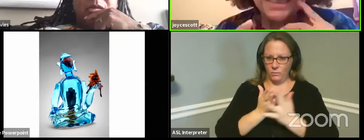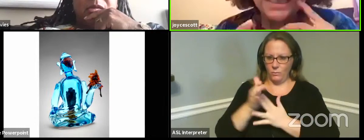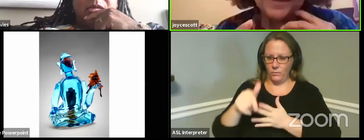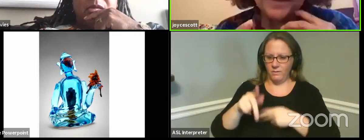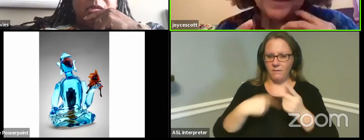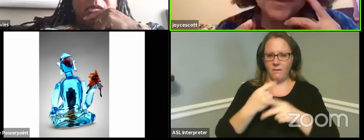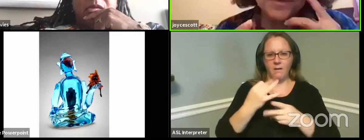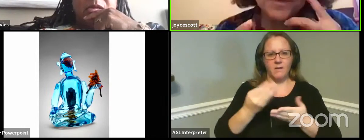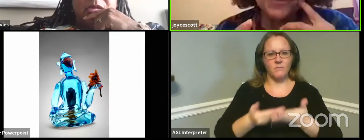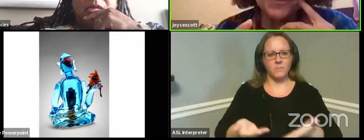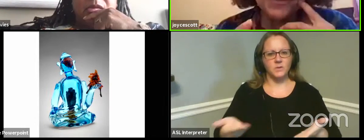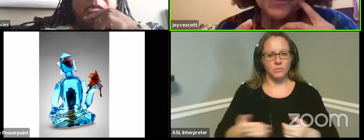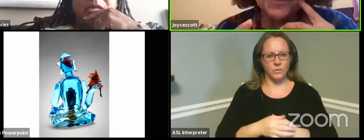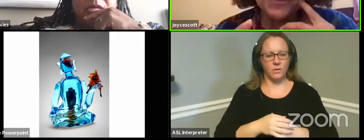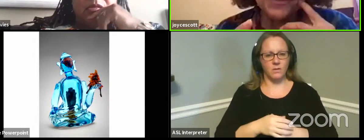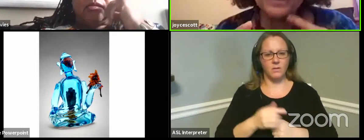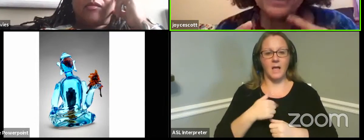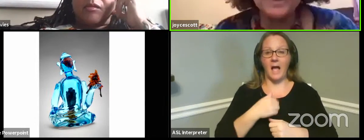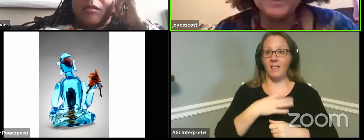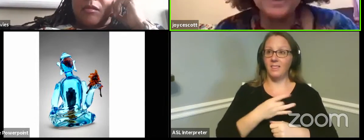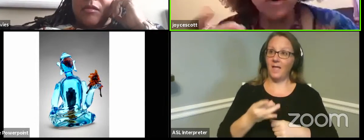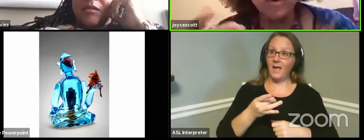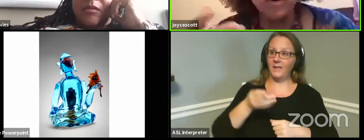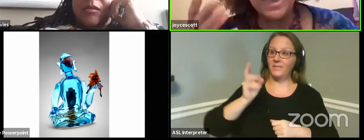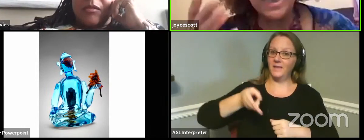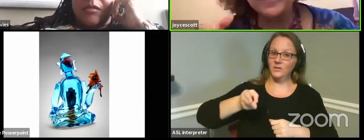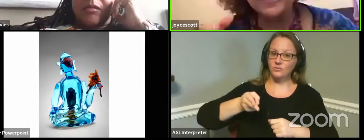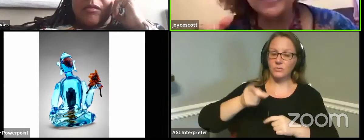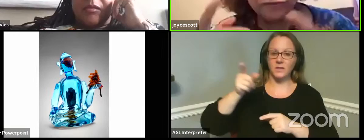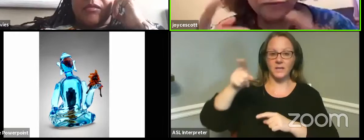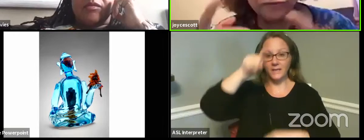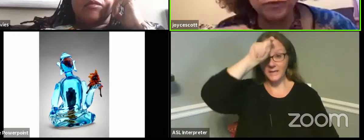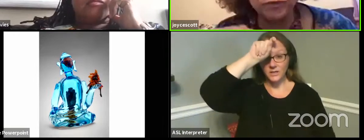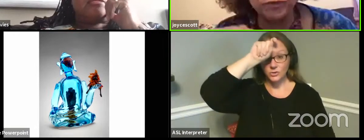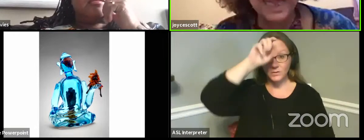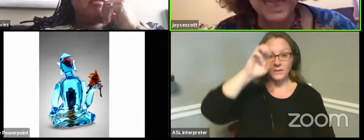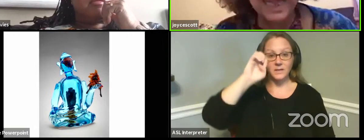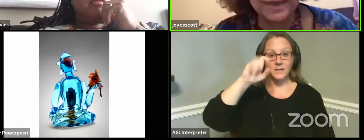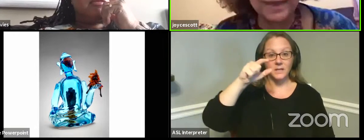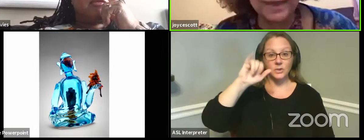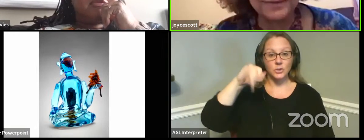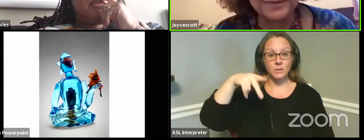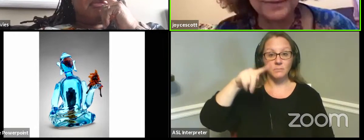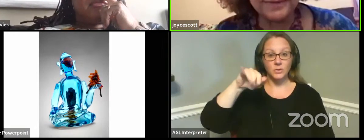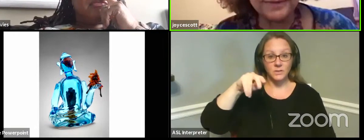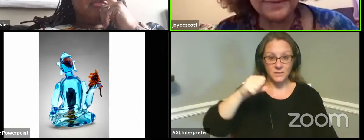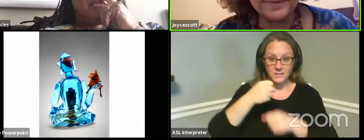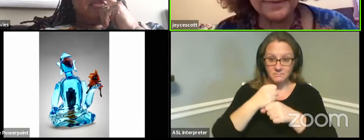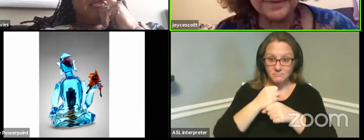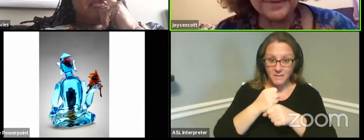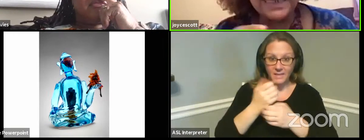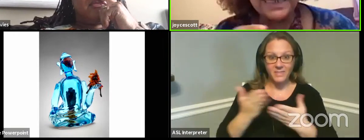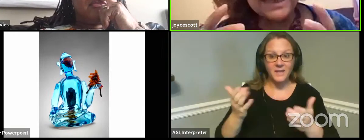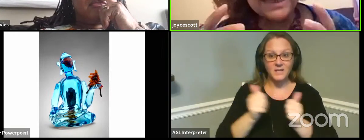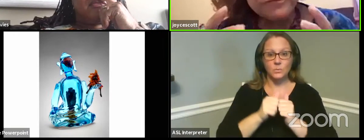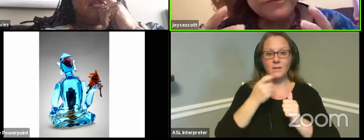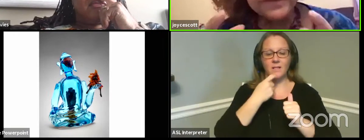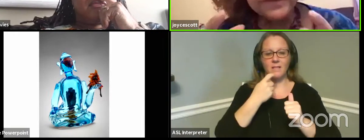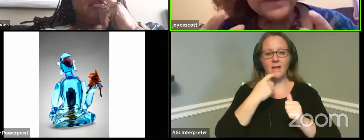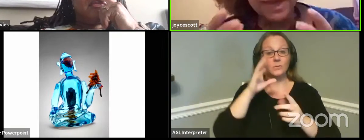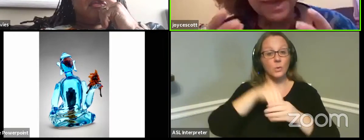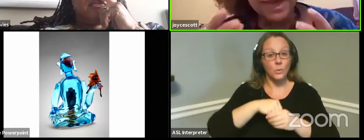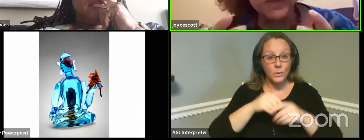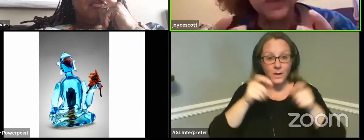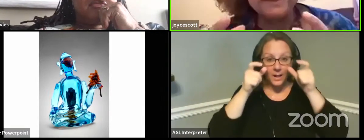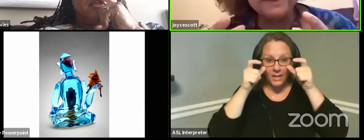I like that the Egyptians used it to make all kinds of things, including eyeglasses. I like that every time I